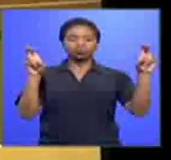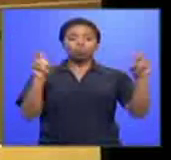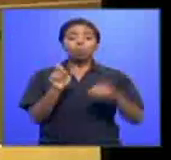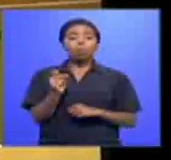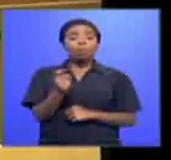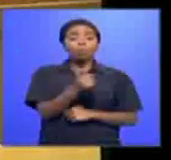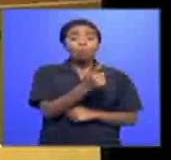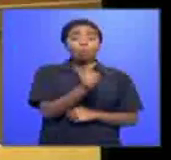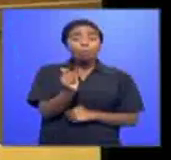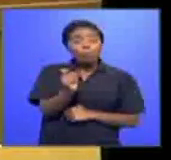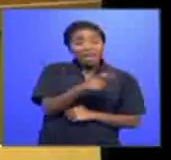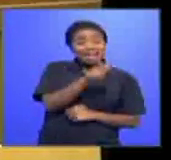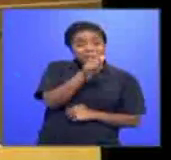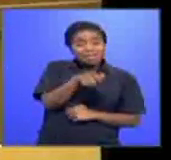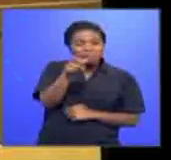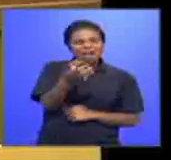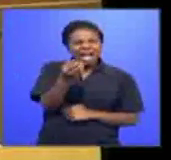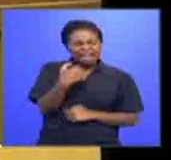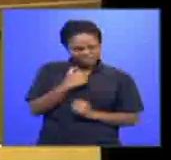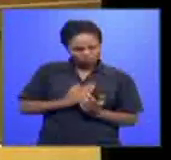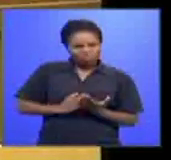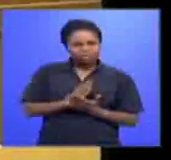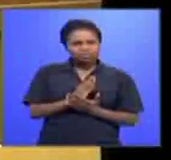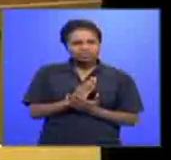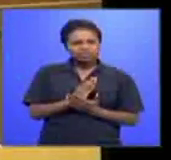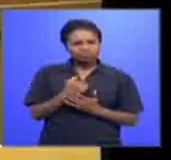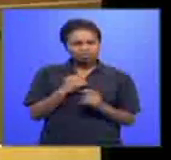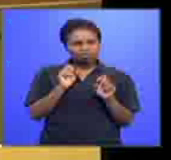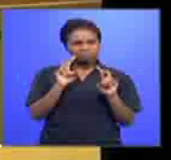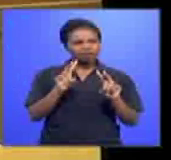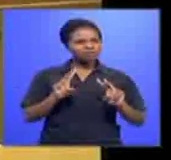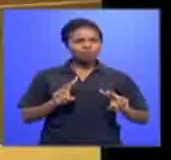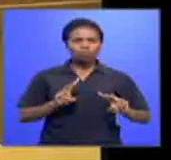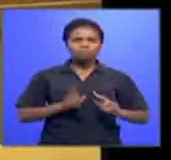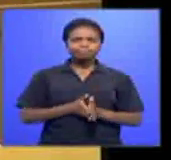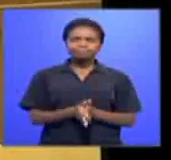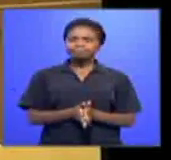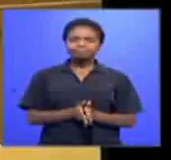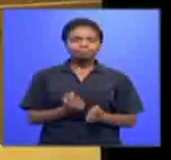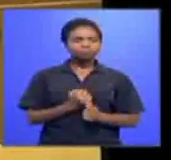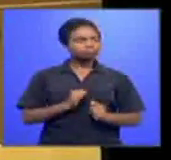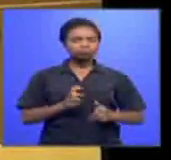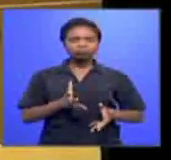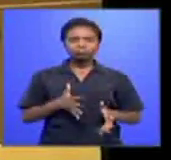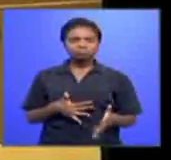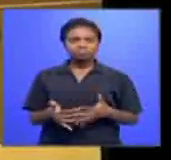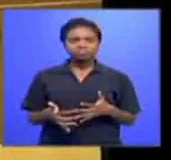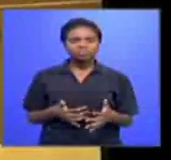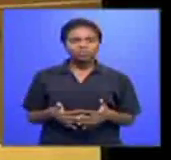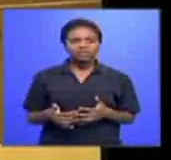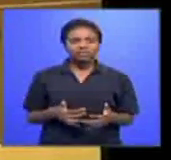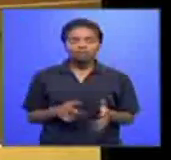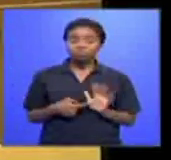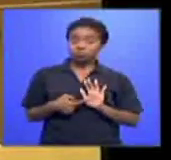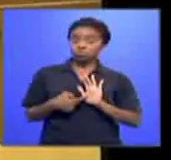everyone has the right peacefully and unarmed to assemble, to